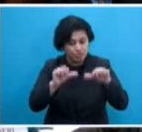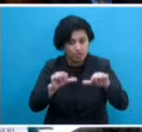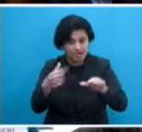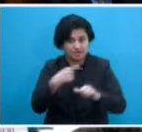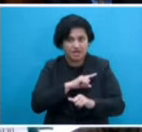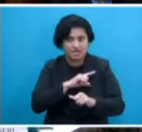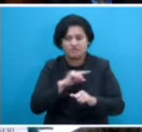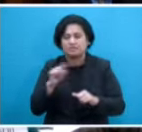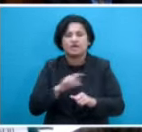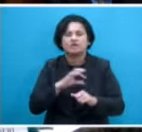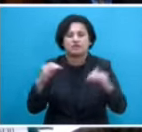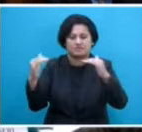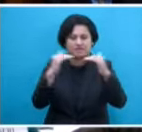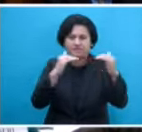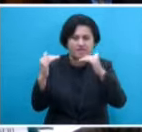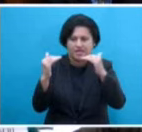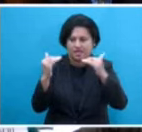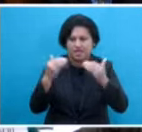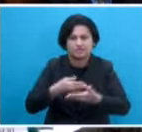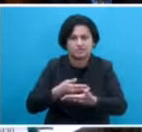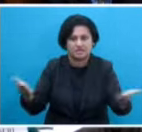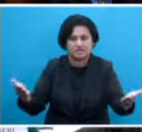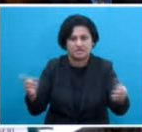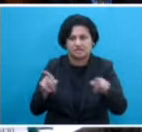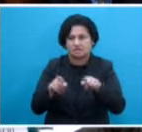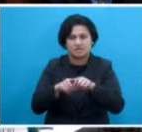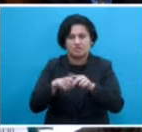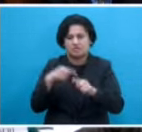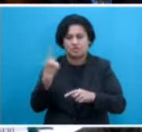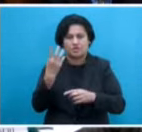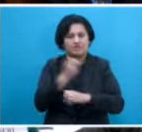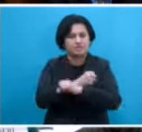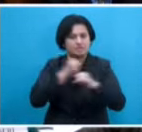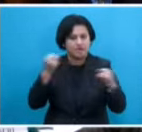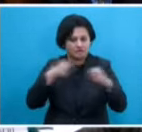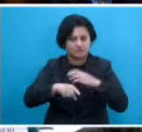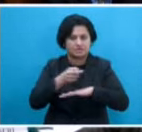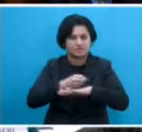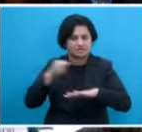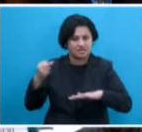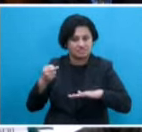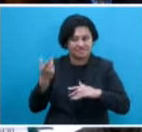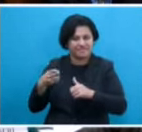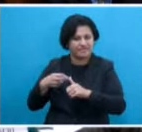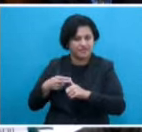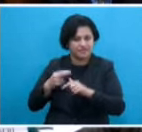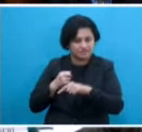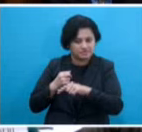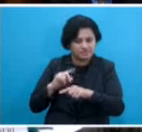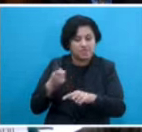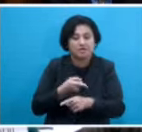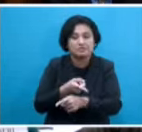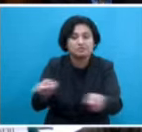applied equally in the same way to those in power. The truth is, many of us felt disheartened and betrayed